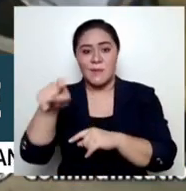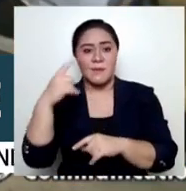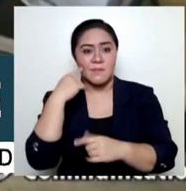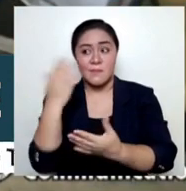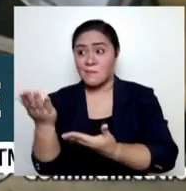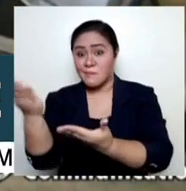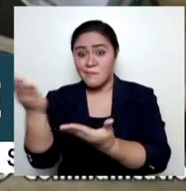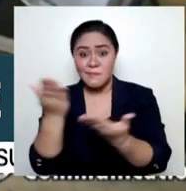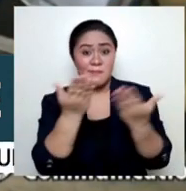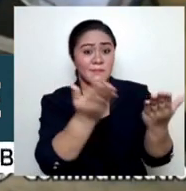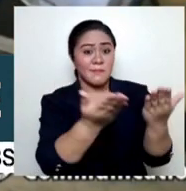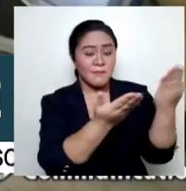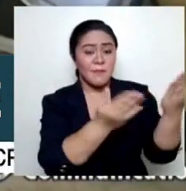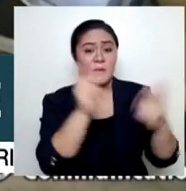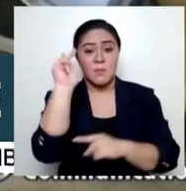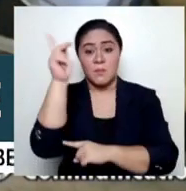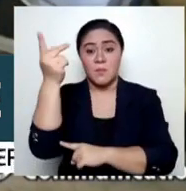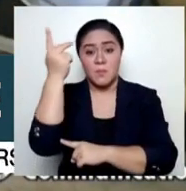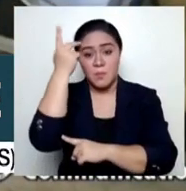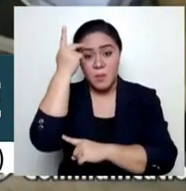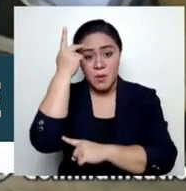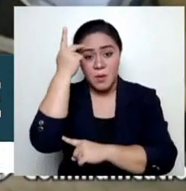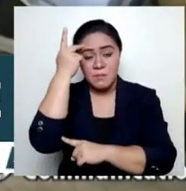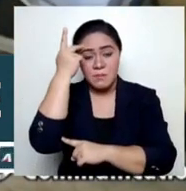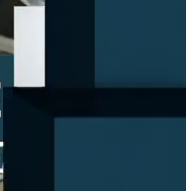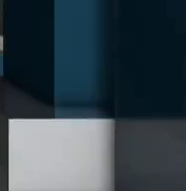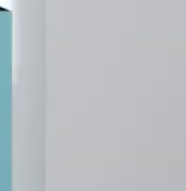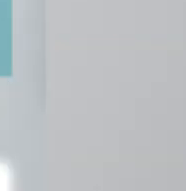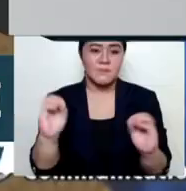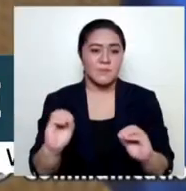any political bets as much as possible.